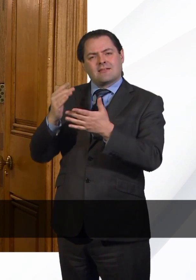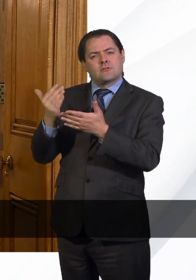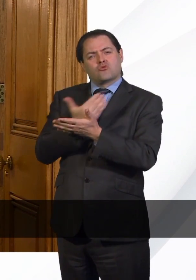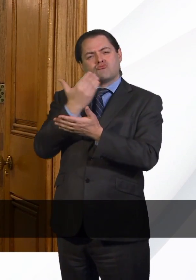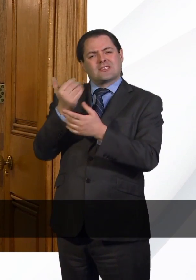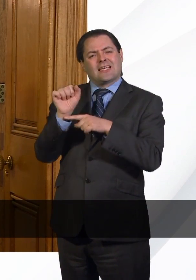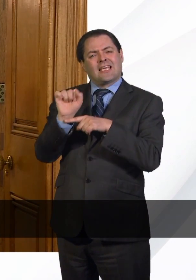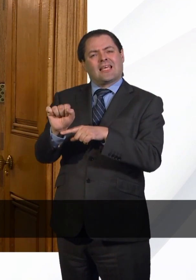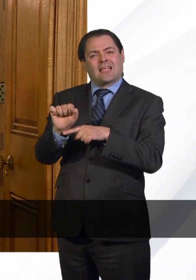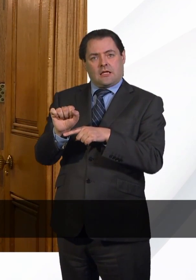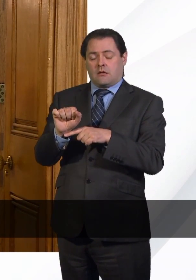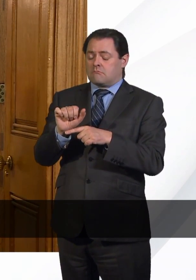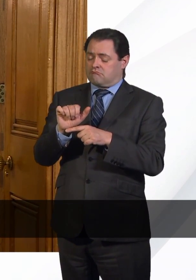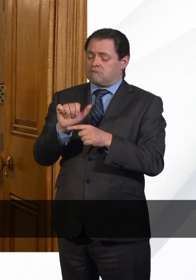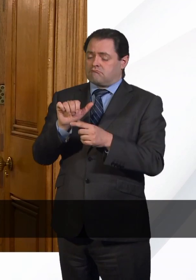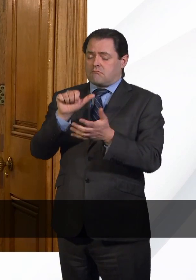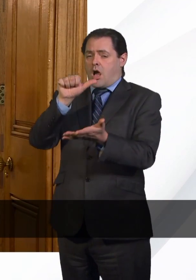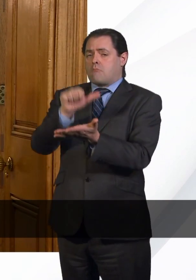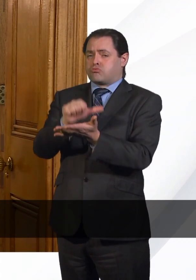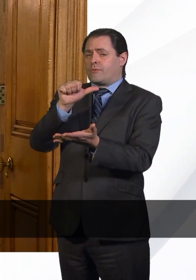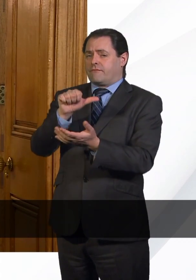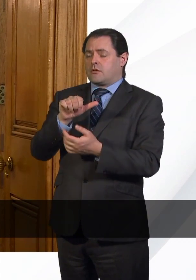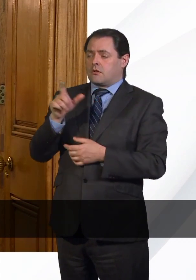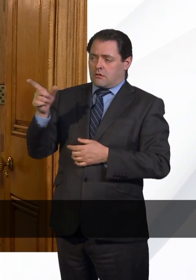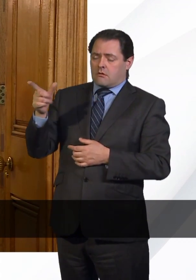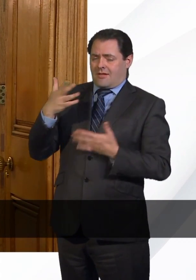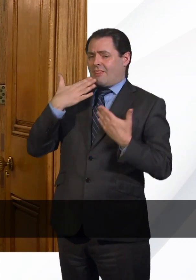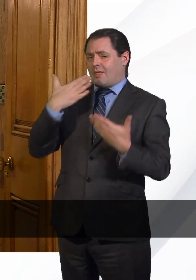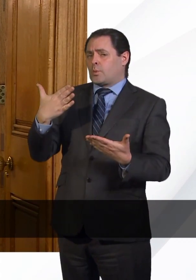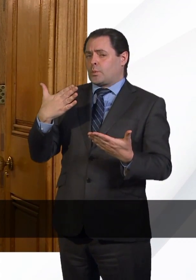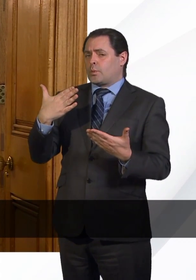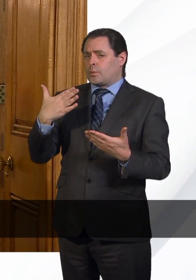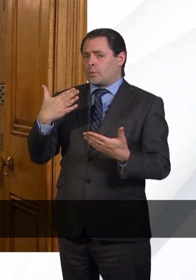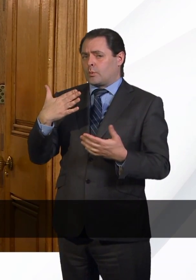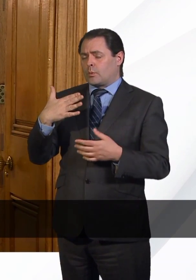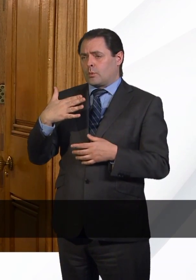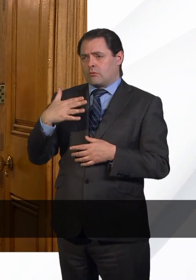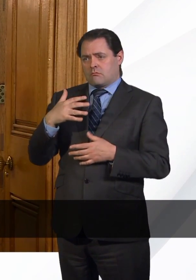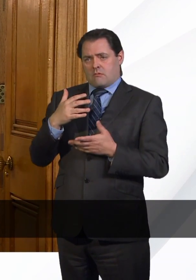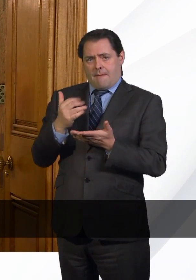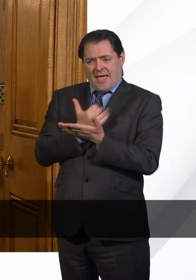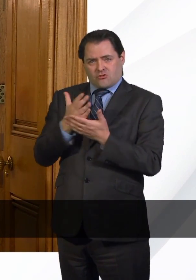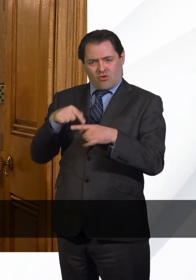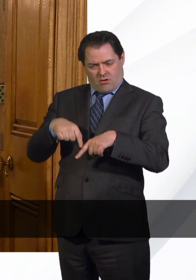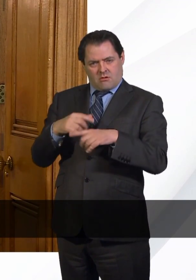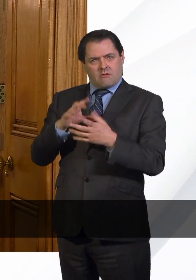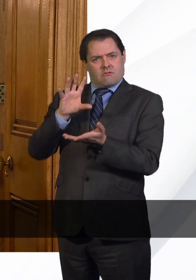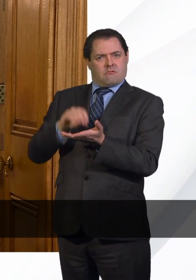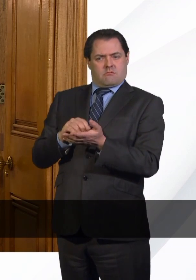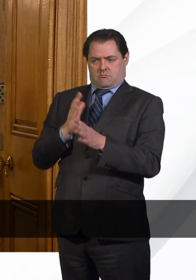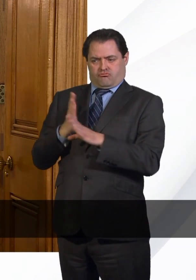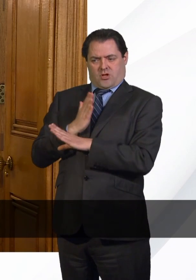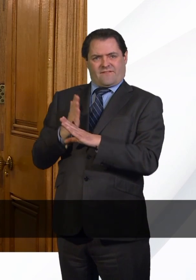and I want to thank them and pay tribute to the work that they've done in ensuring that the privacy and cyber security